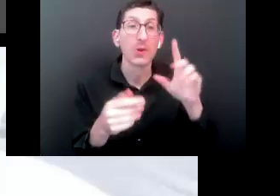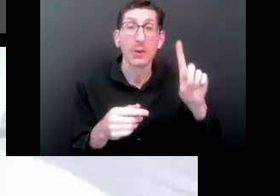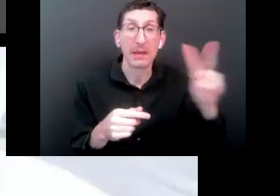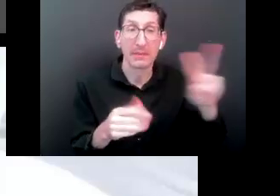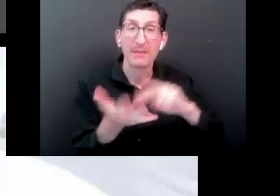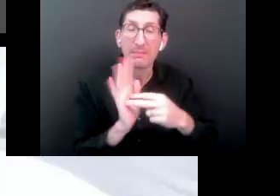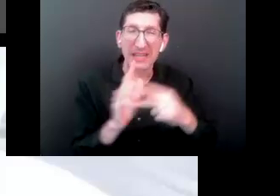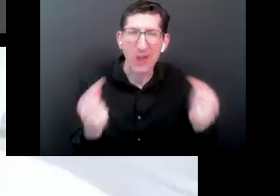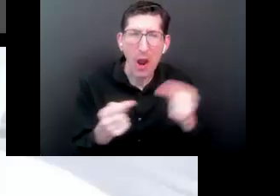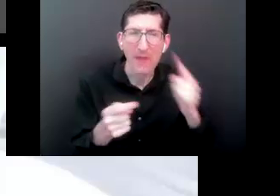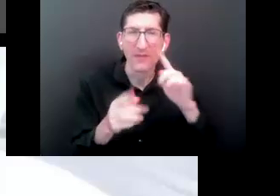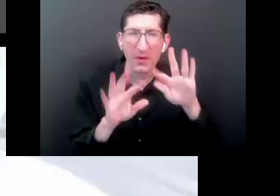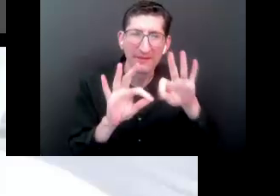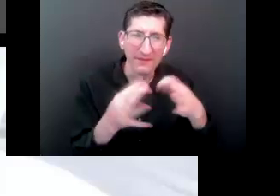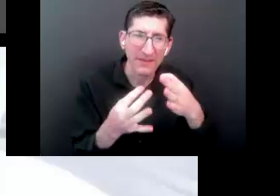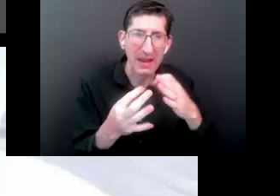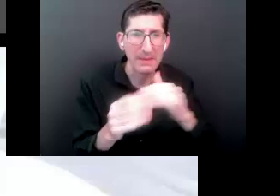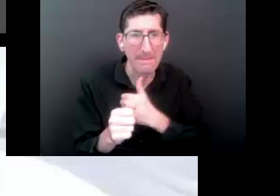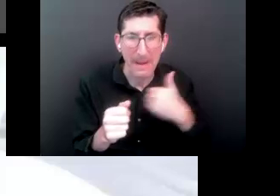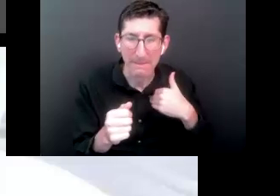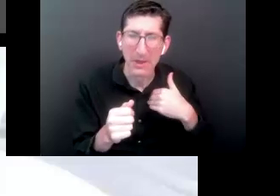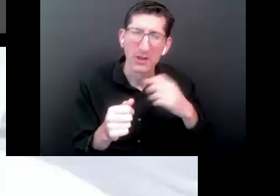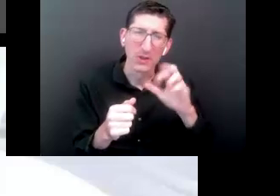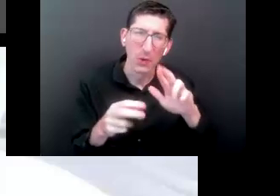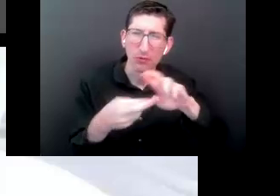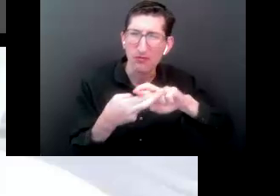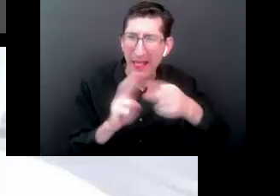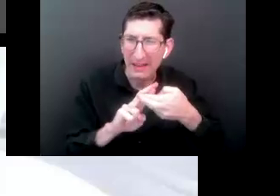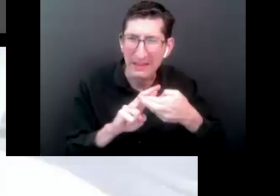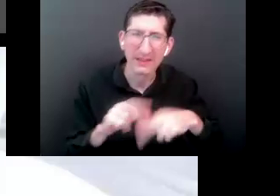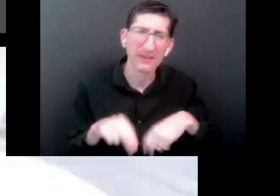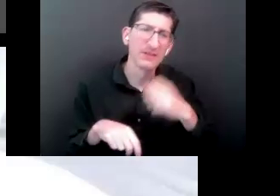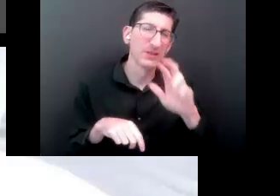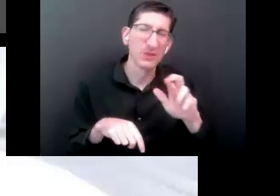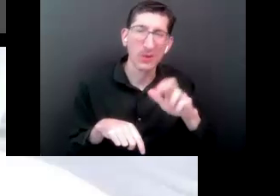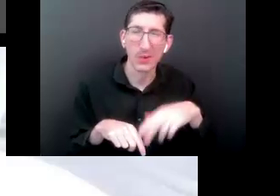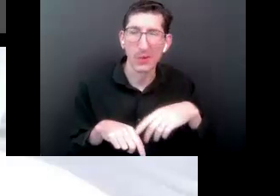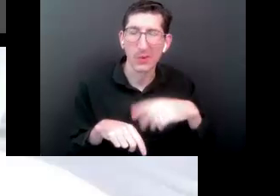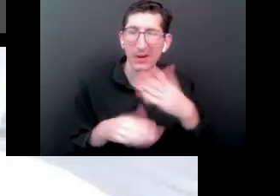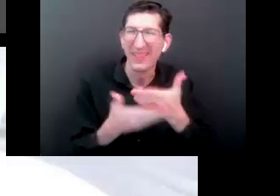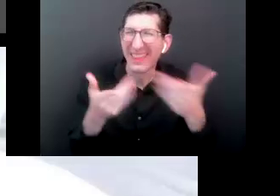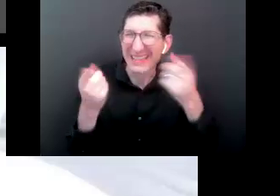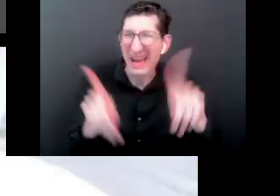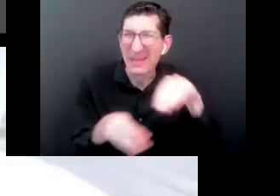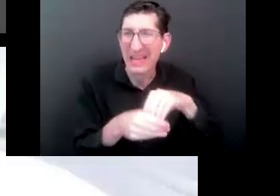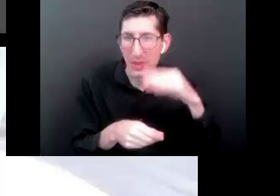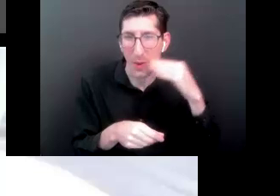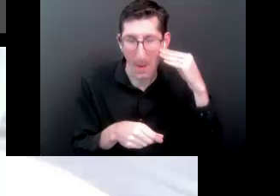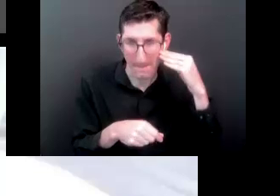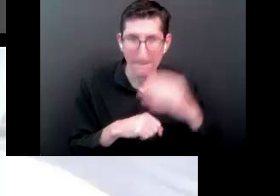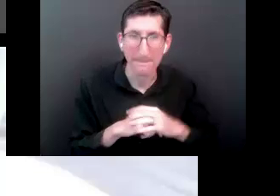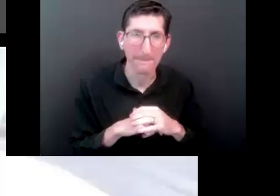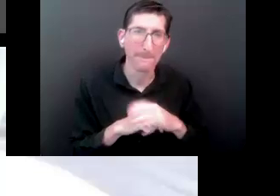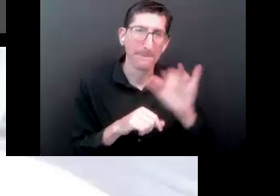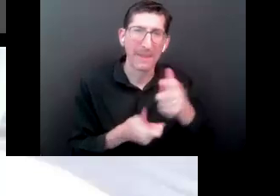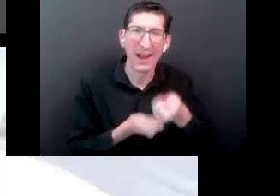among family members or relatives, or things that happen, quote unquote, in the home, in harm that's caused. And